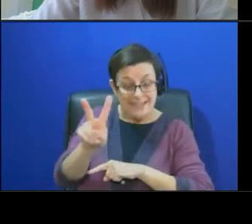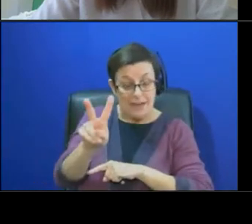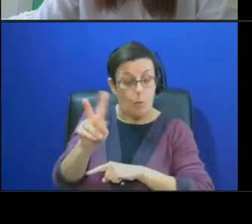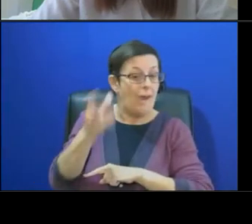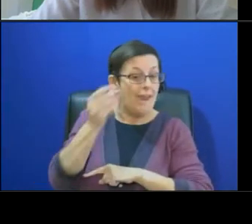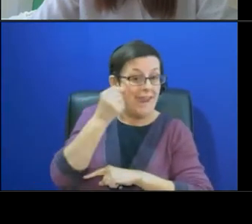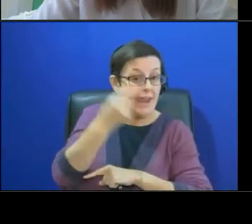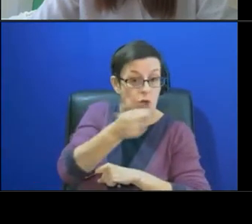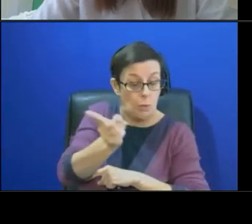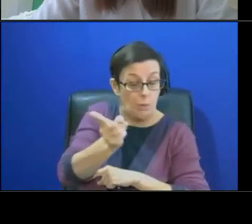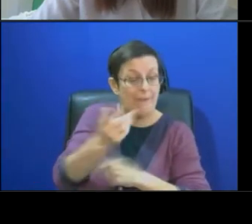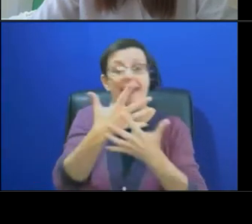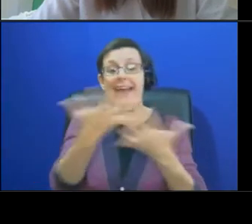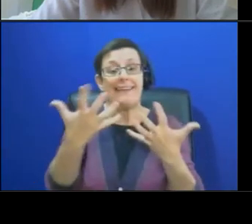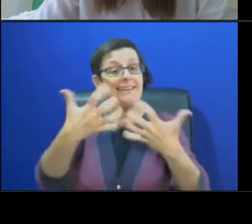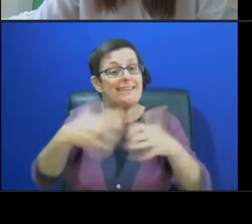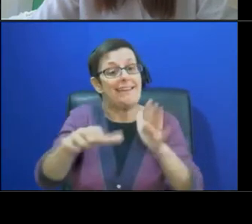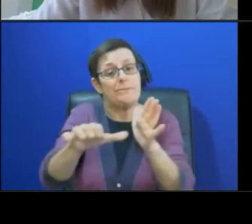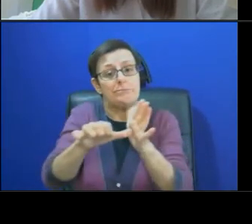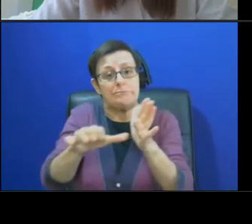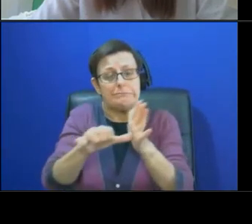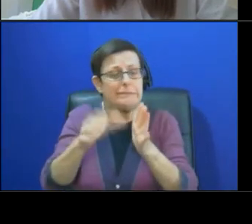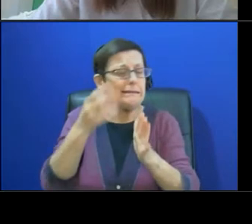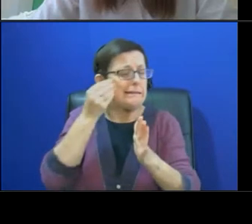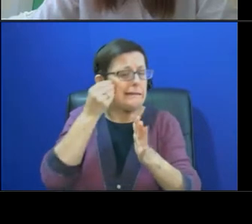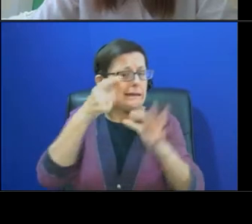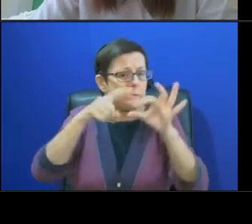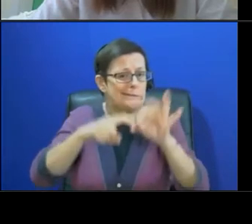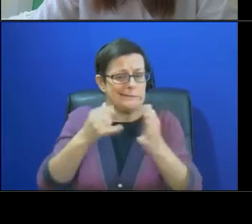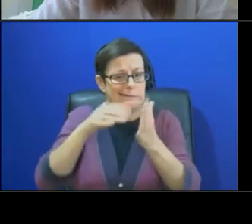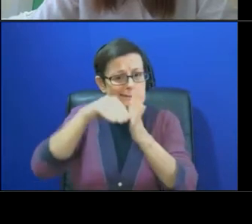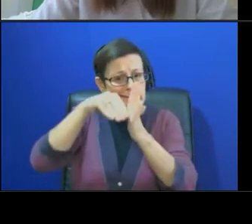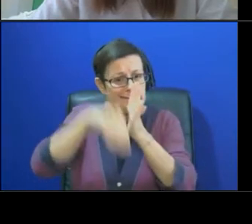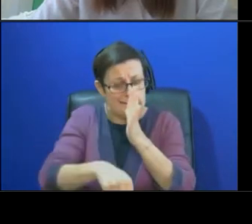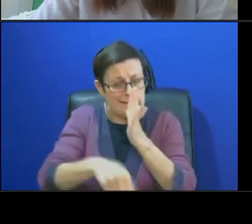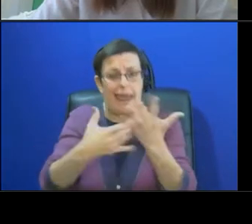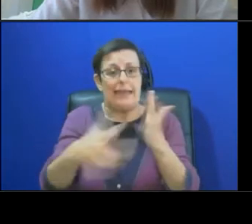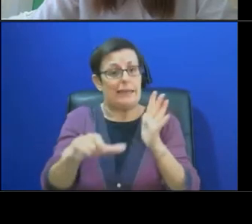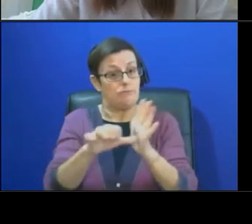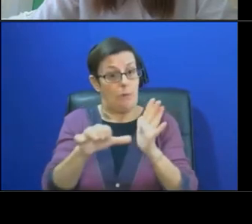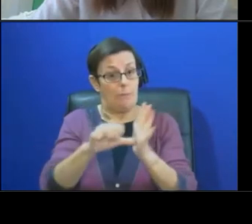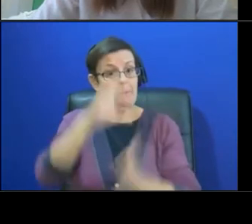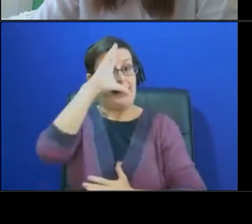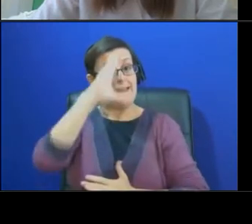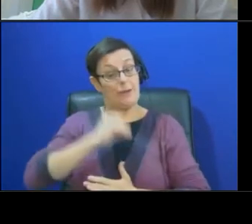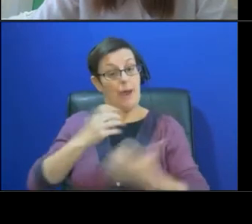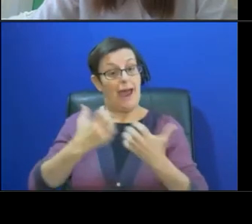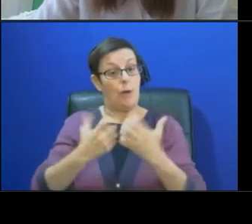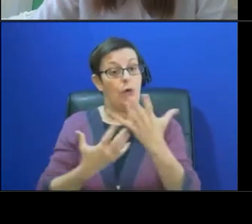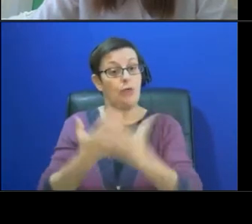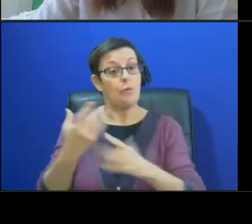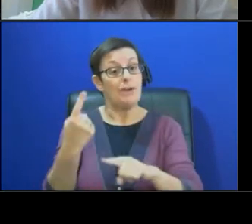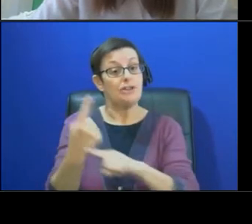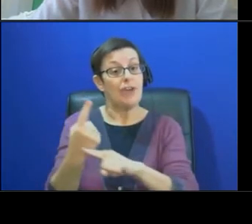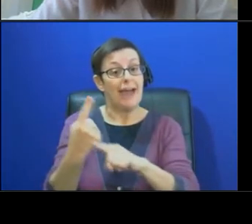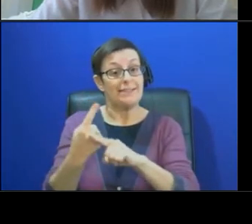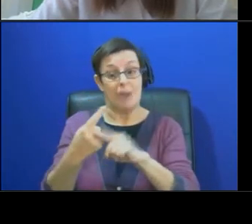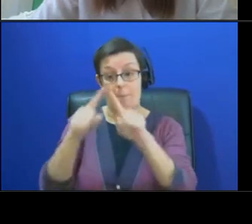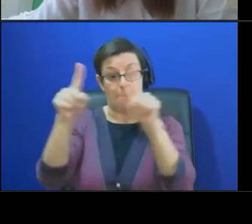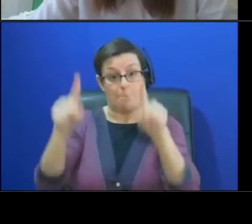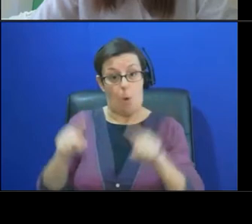any technical difficulties, such as sound quality or any other issues, please let us know in the question box and we'll make attempts to resolve